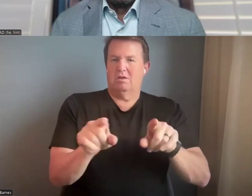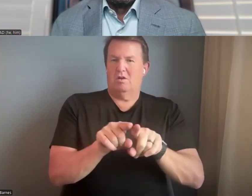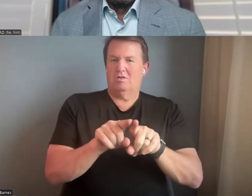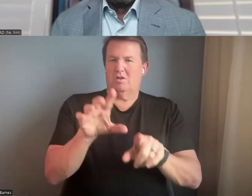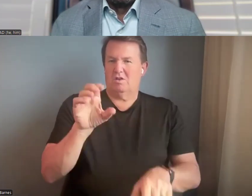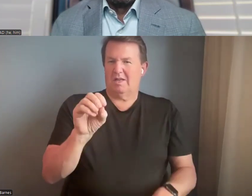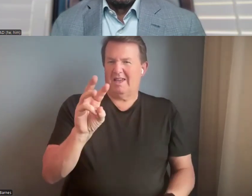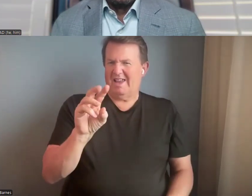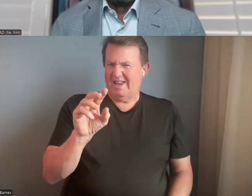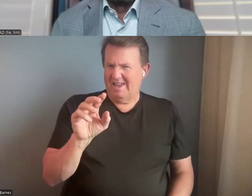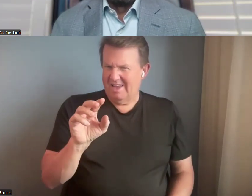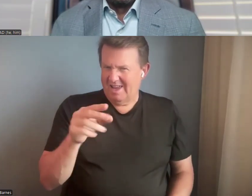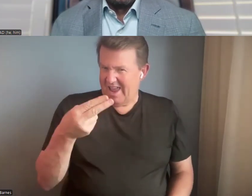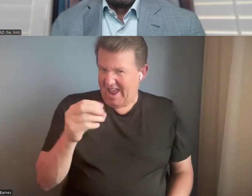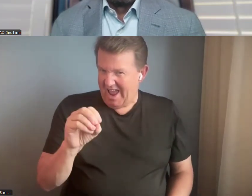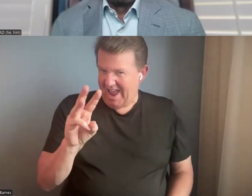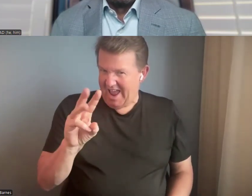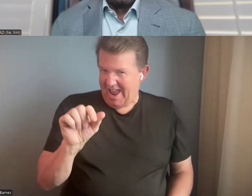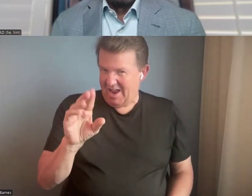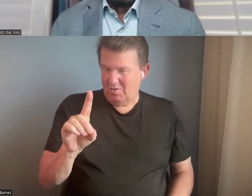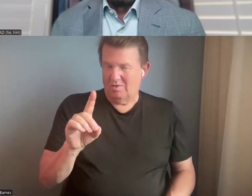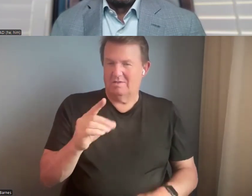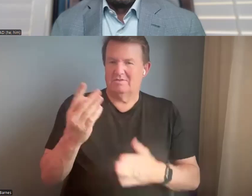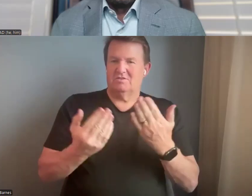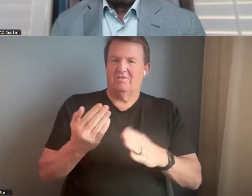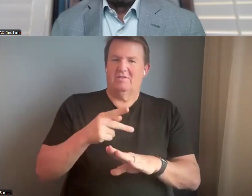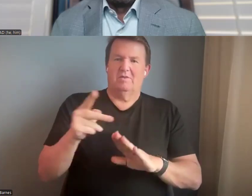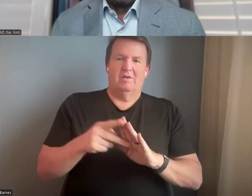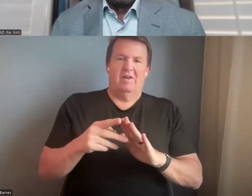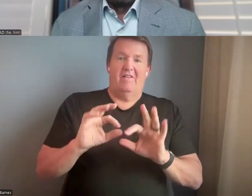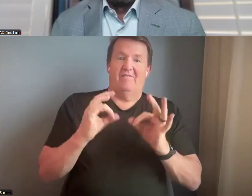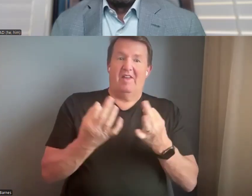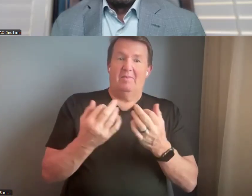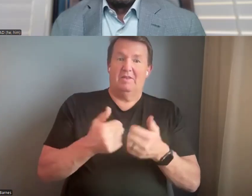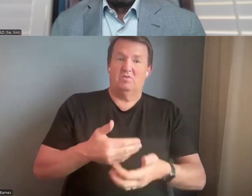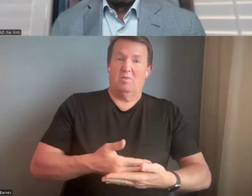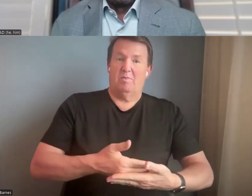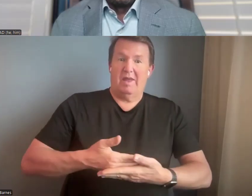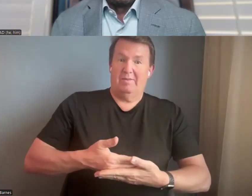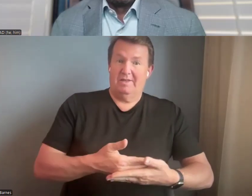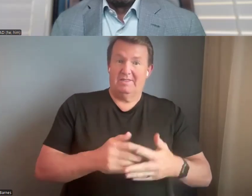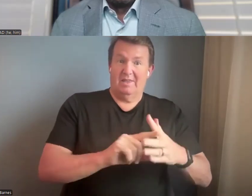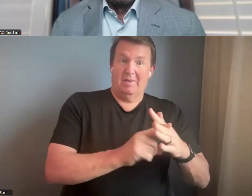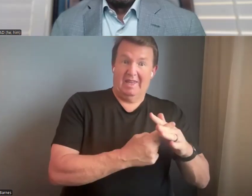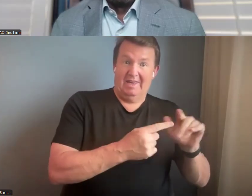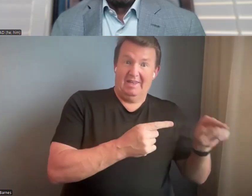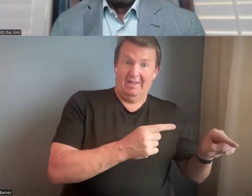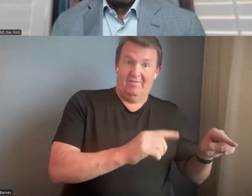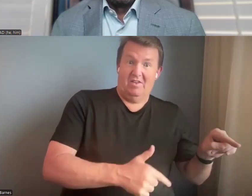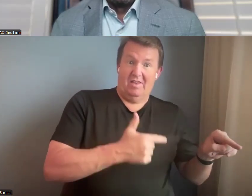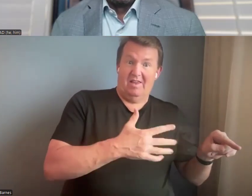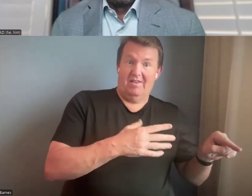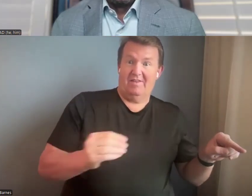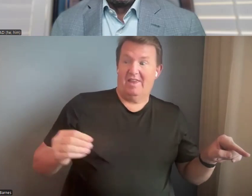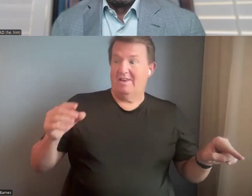Employment Services programs. So I get to work with families with babies at the beginning of their life and with elders toward